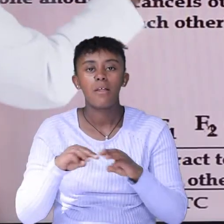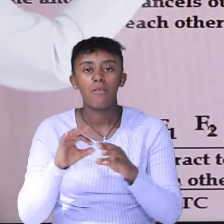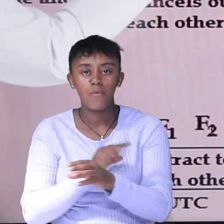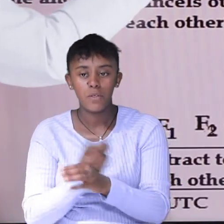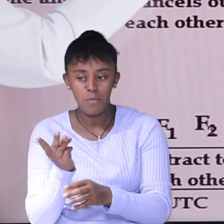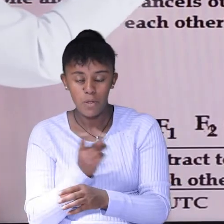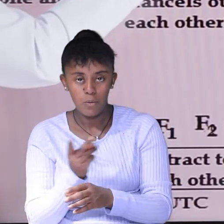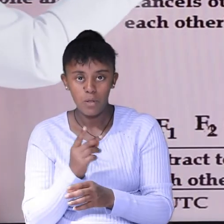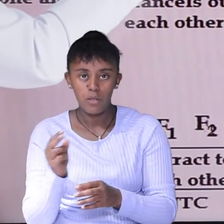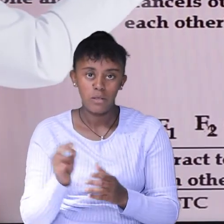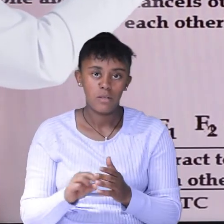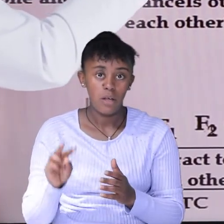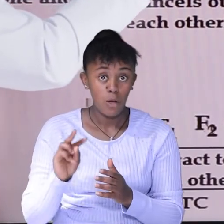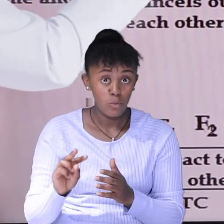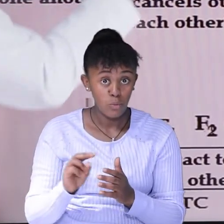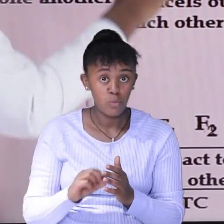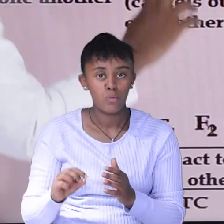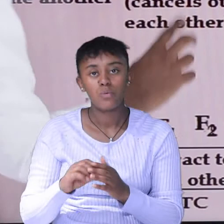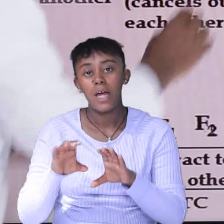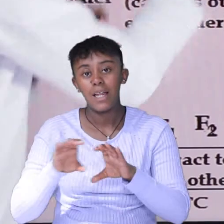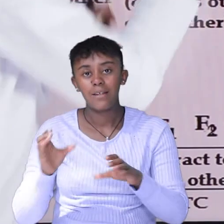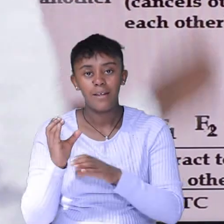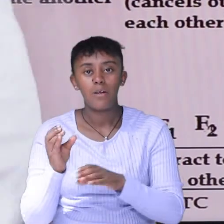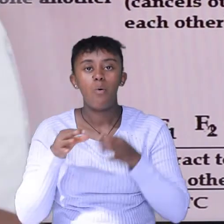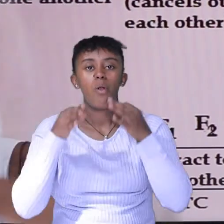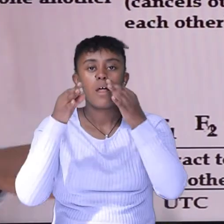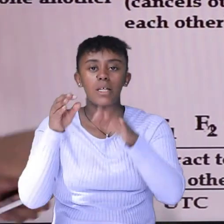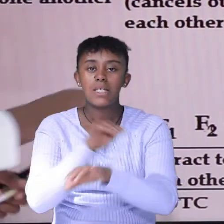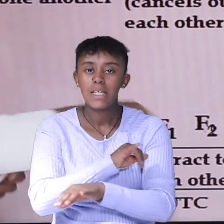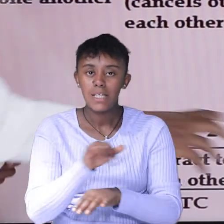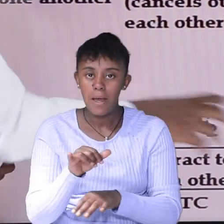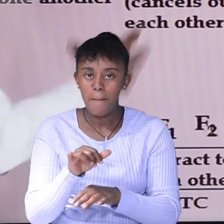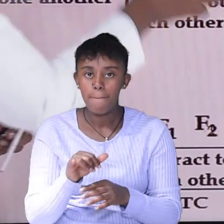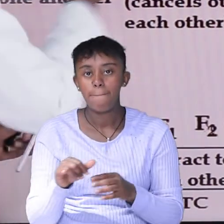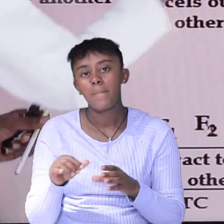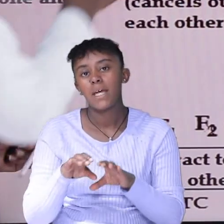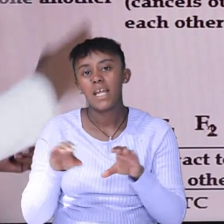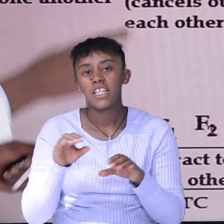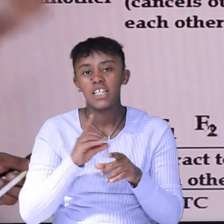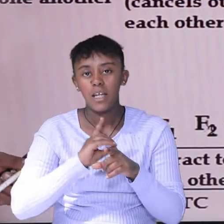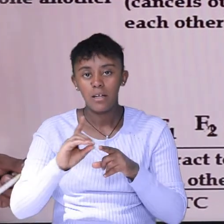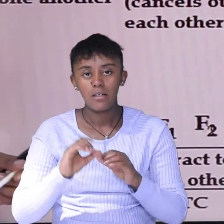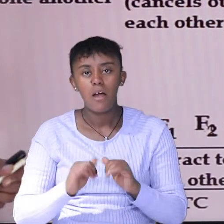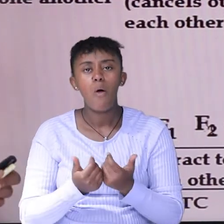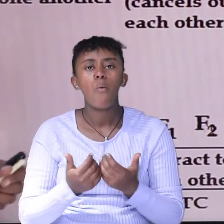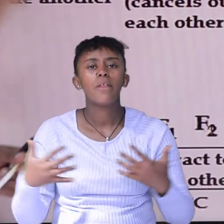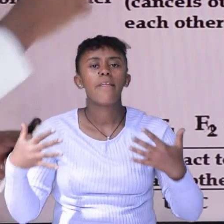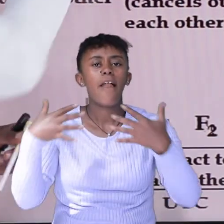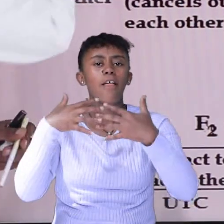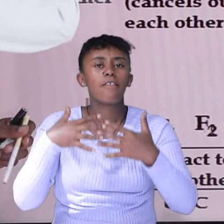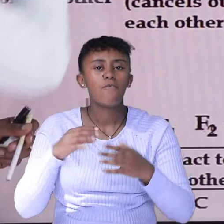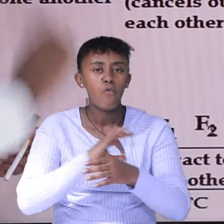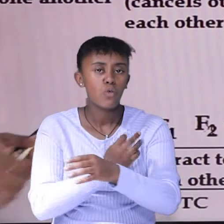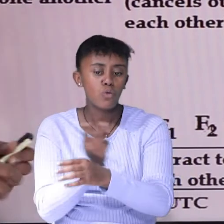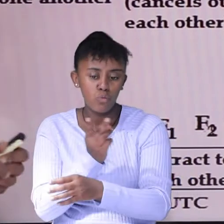in between the two current carrying conductors which carries the same current direction. So how do we determine the interactive force between the